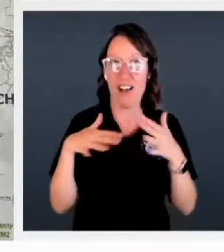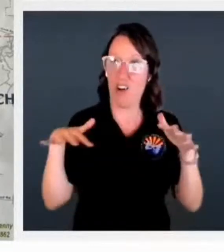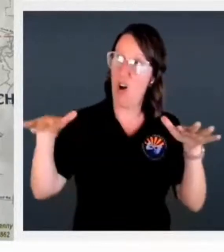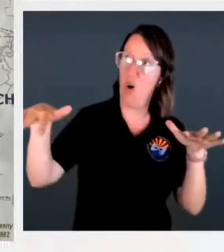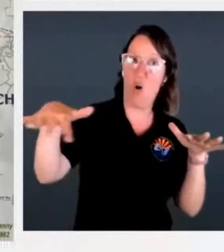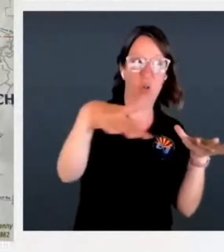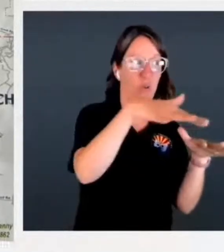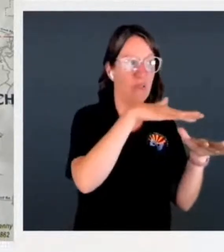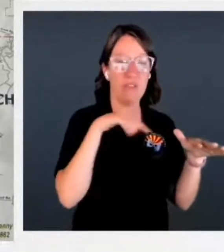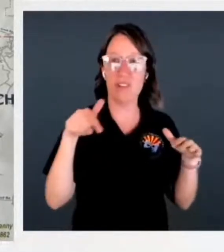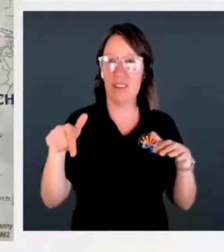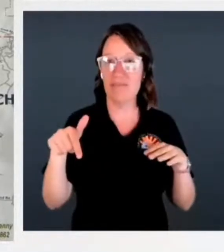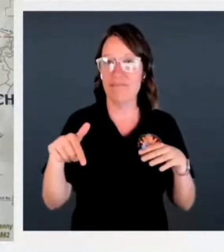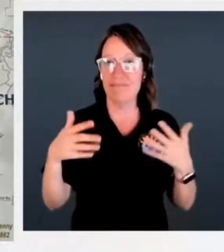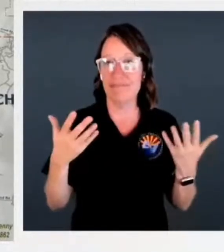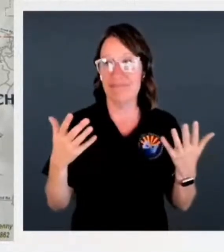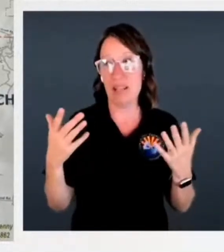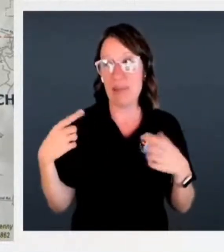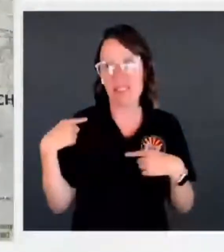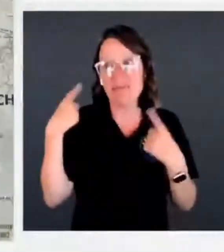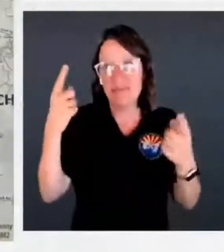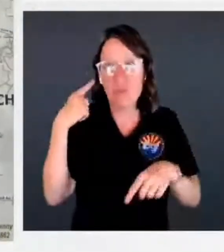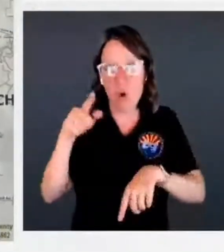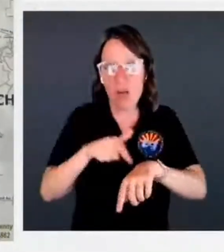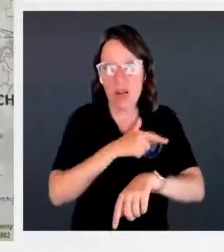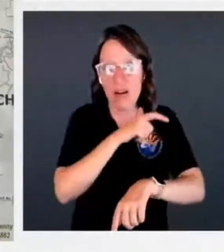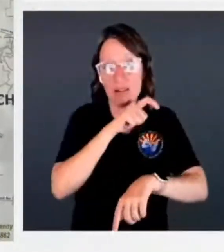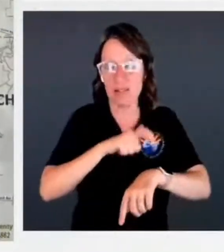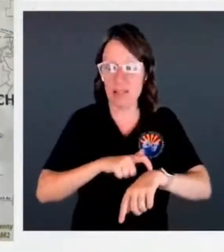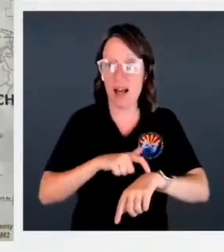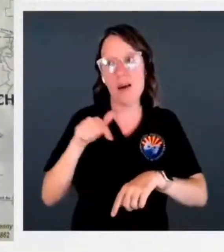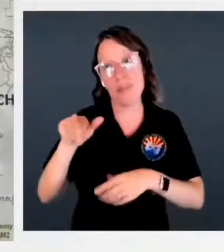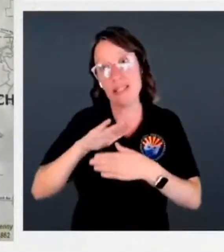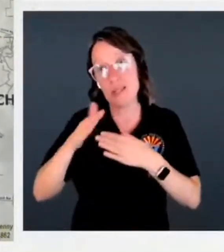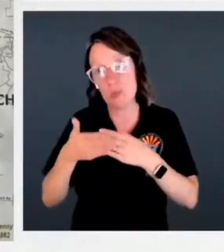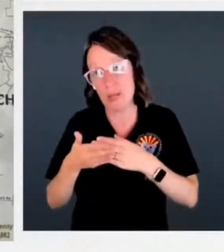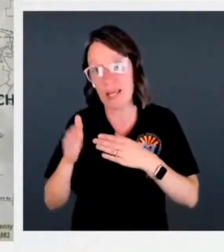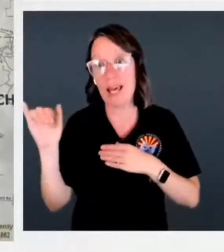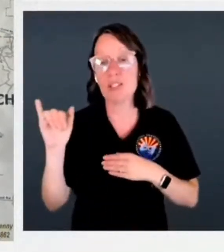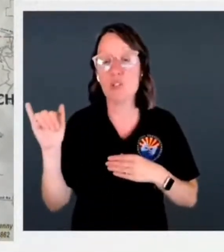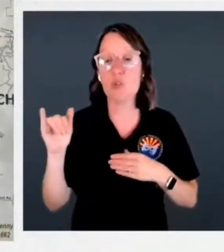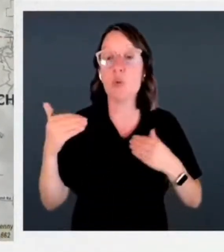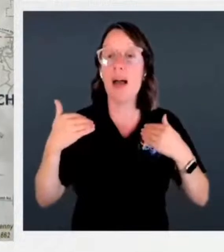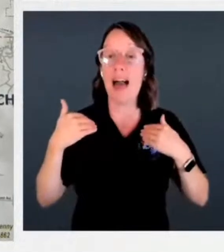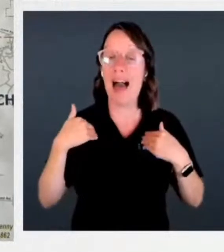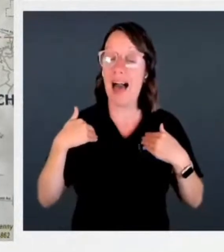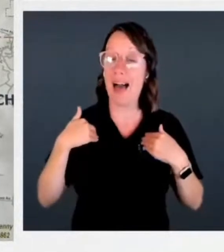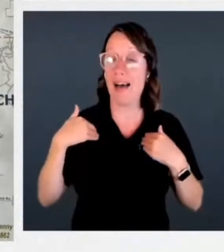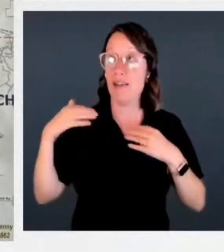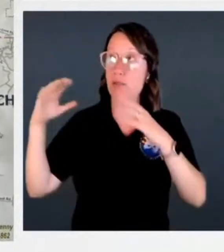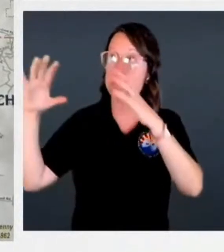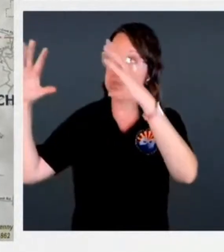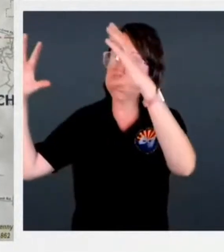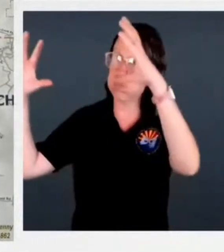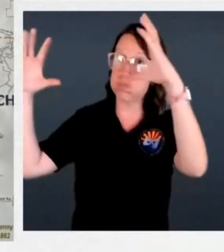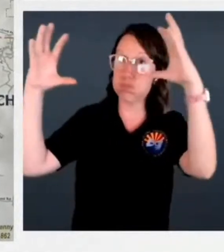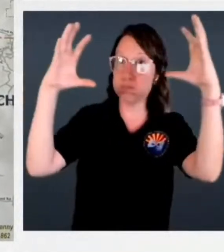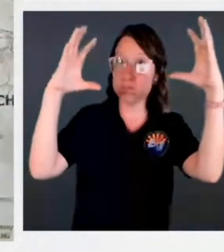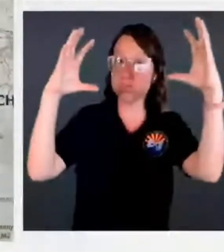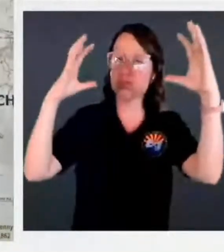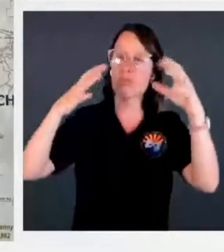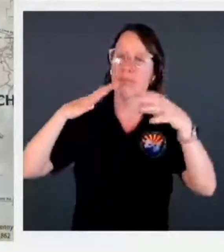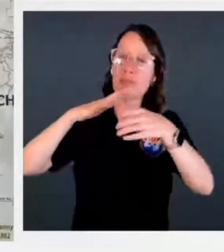more problems coming this weekend. The ridge of high pressure that's been bringing us our 2 weeks or more of hot weather is